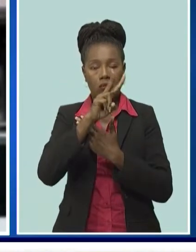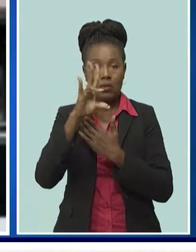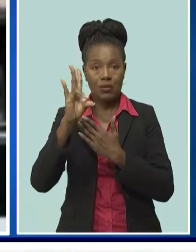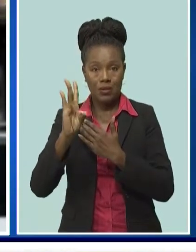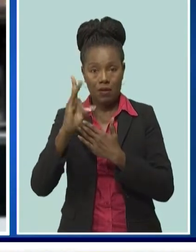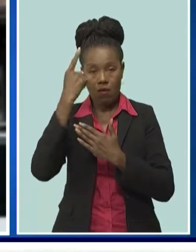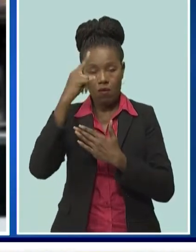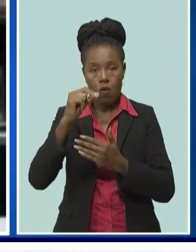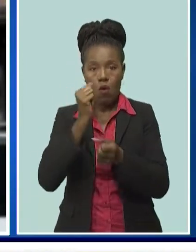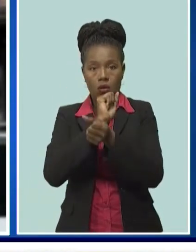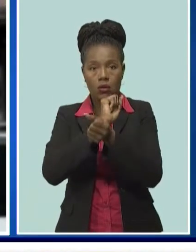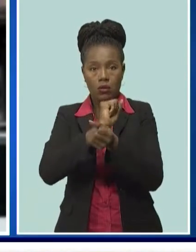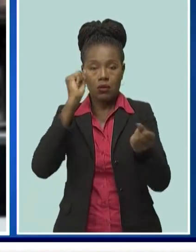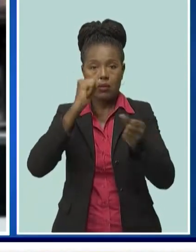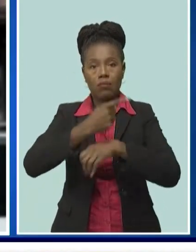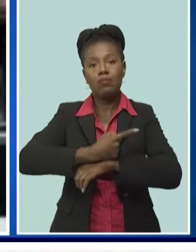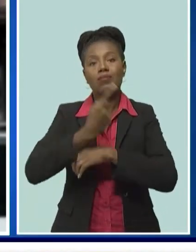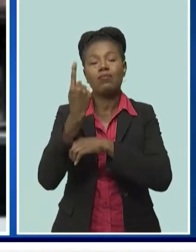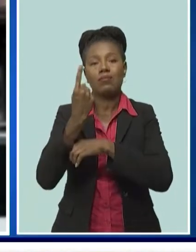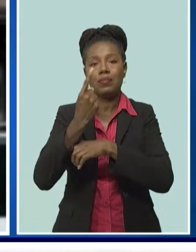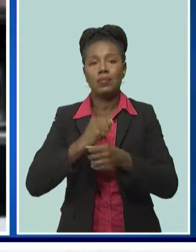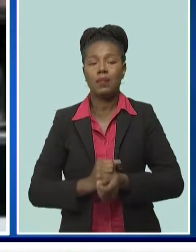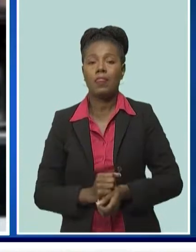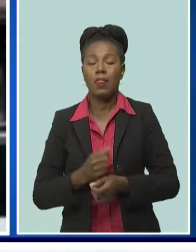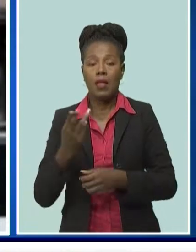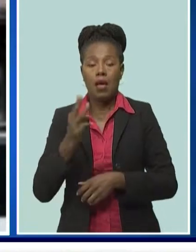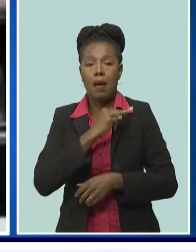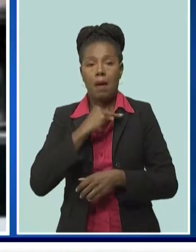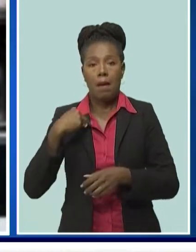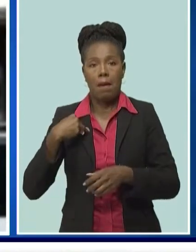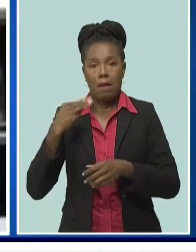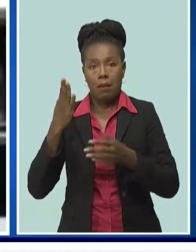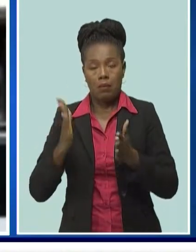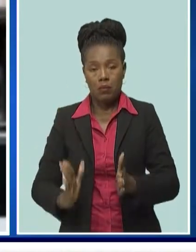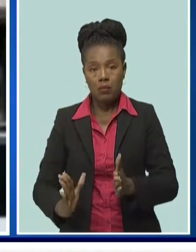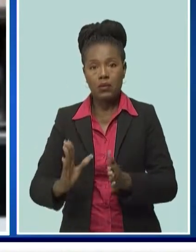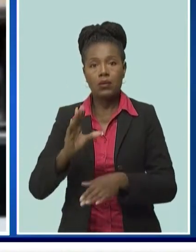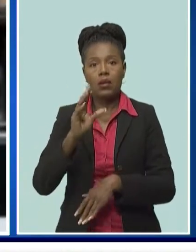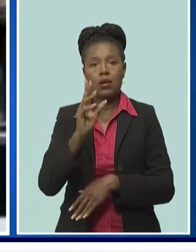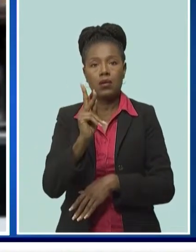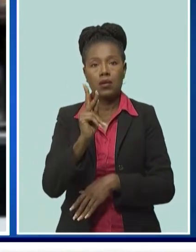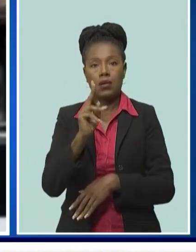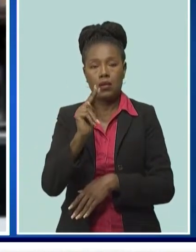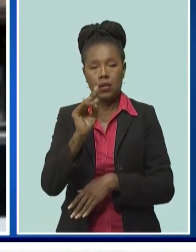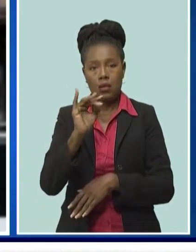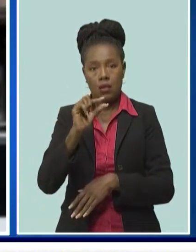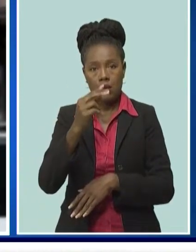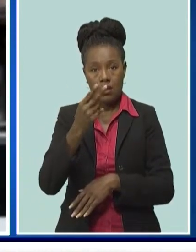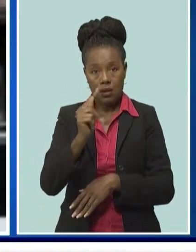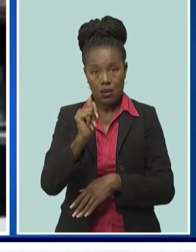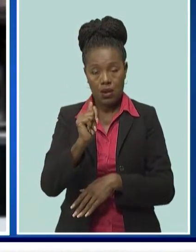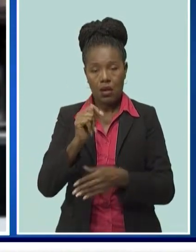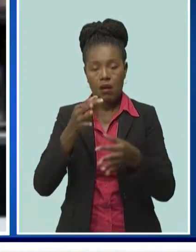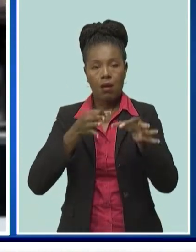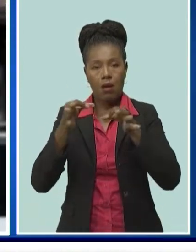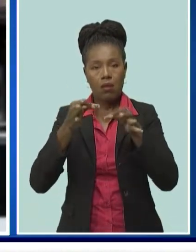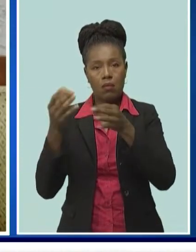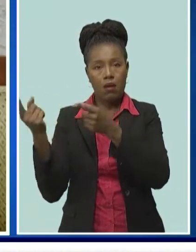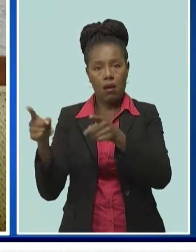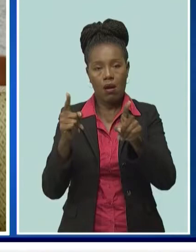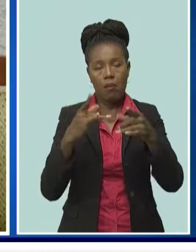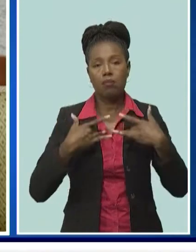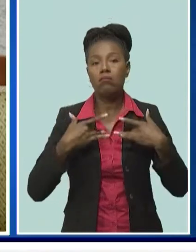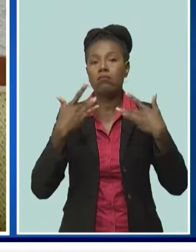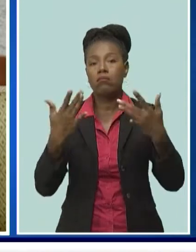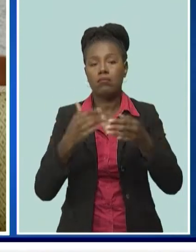Prime Minister's Office with responsibility for culture, Senator Dr. Chantel Munro-Knight, shared details on what's to be expected.